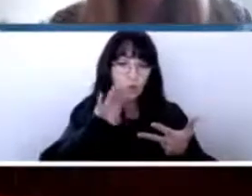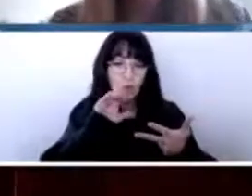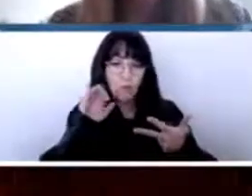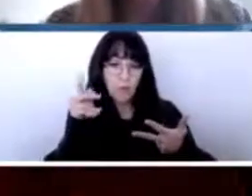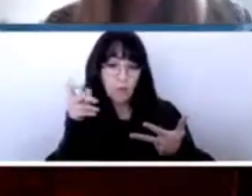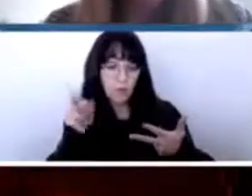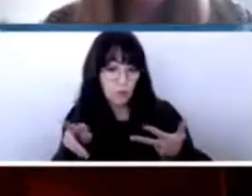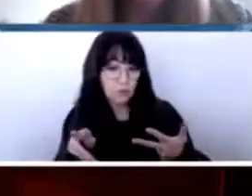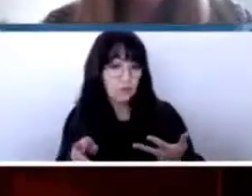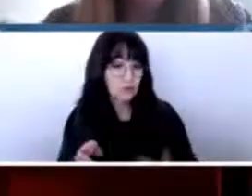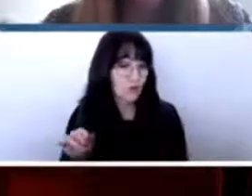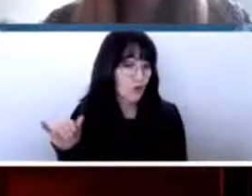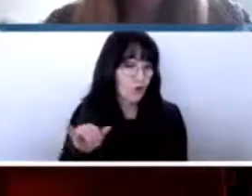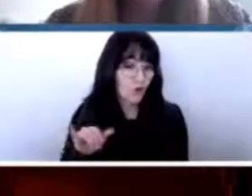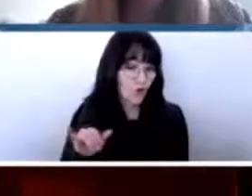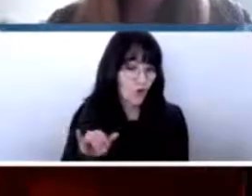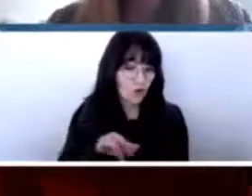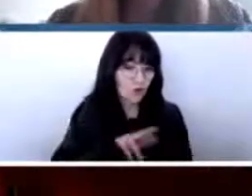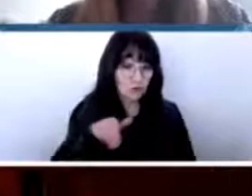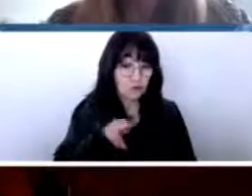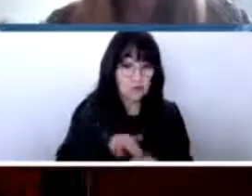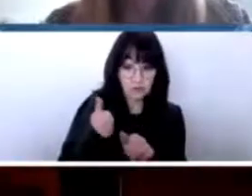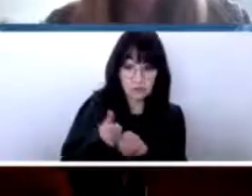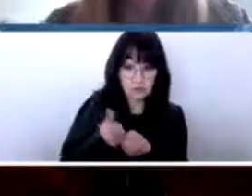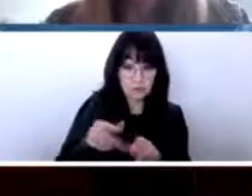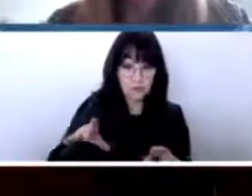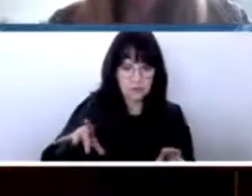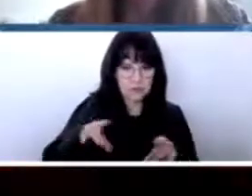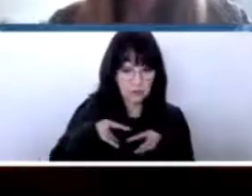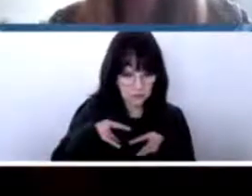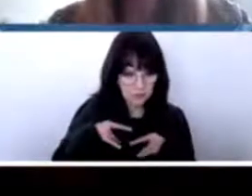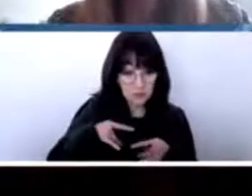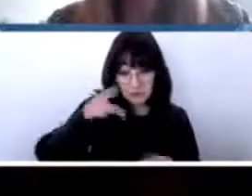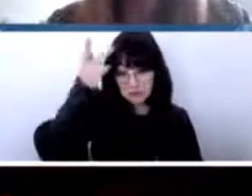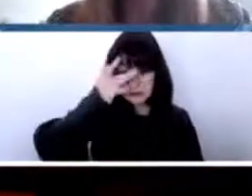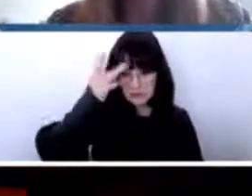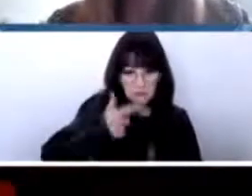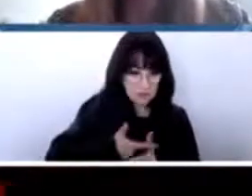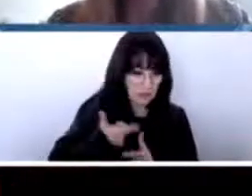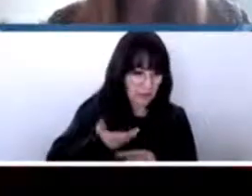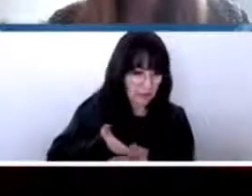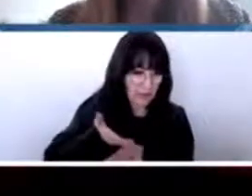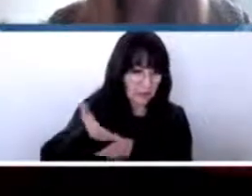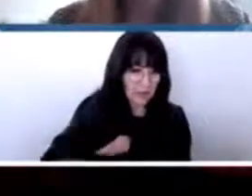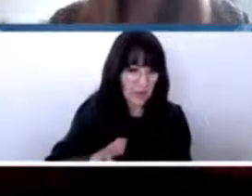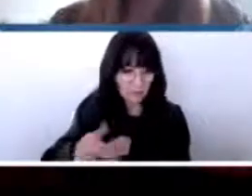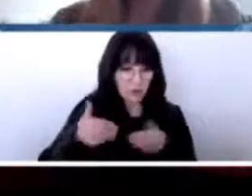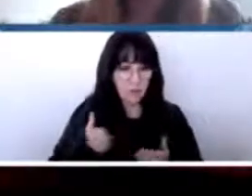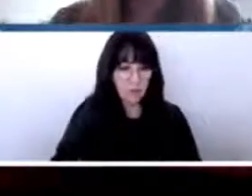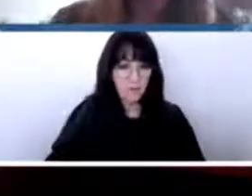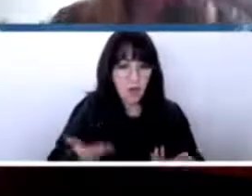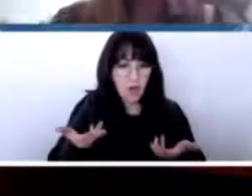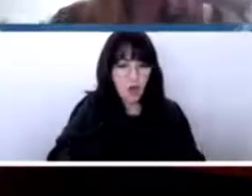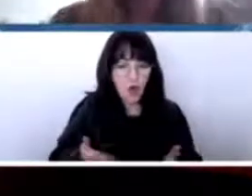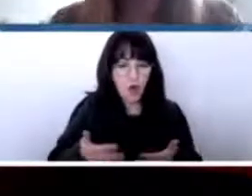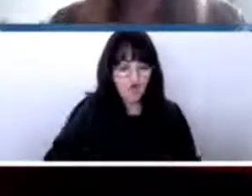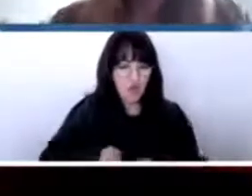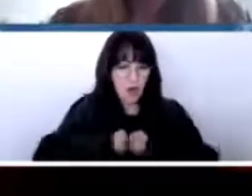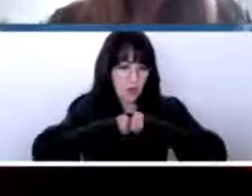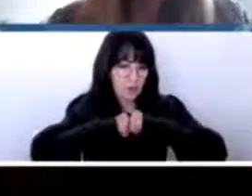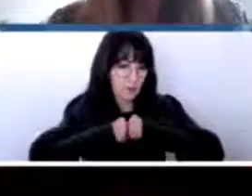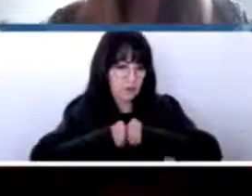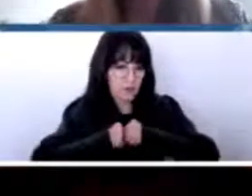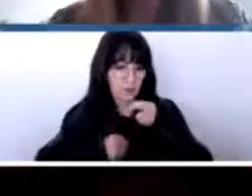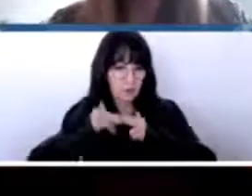infection, all of that is going to better protect individuals from future infections.